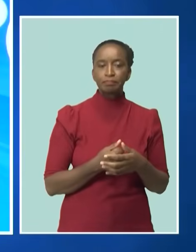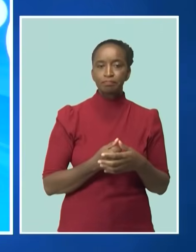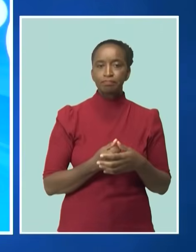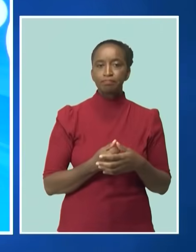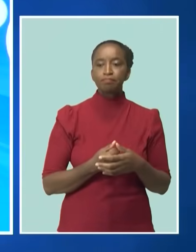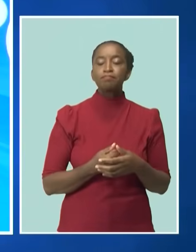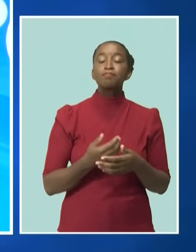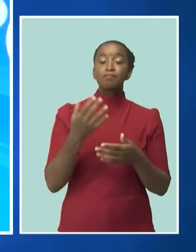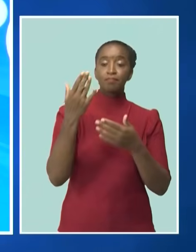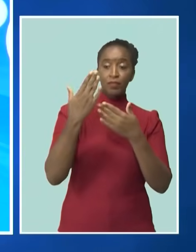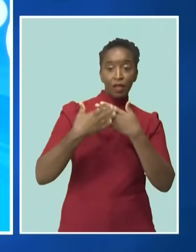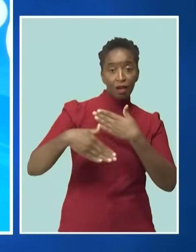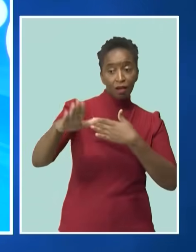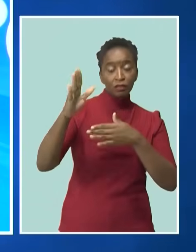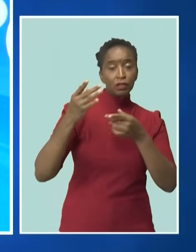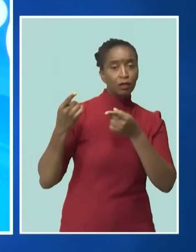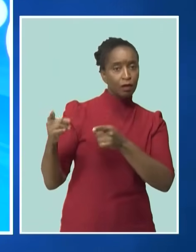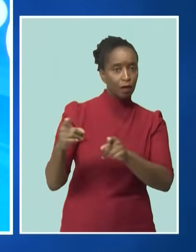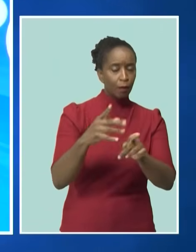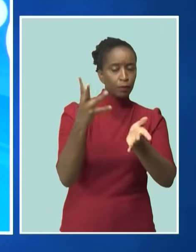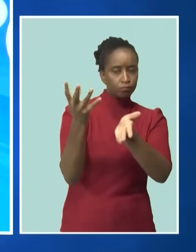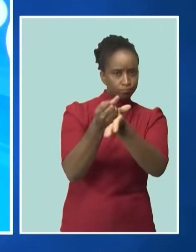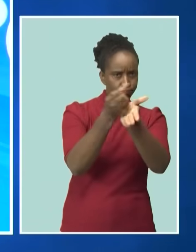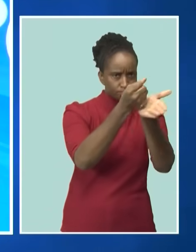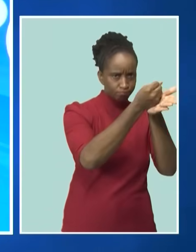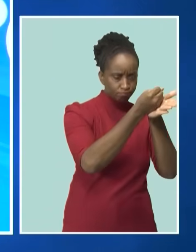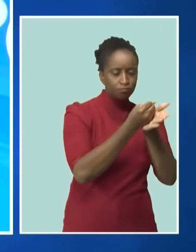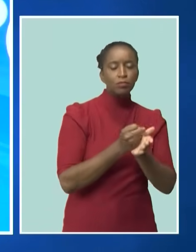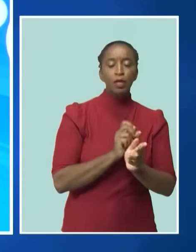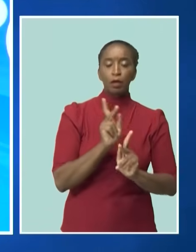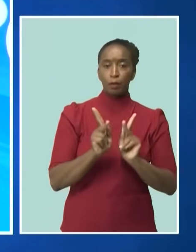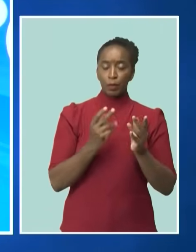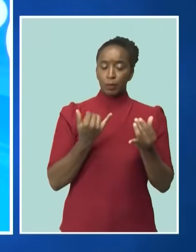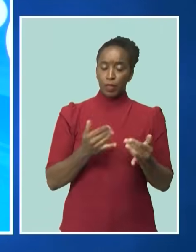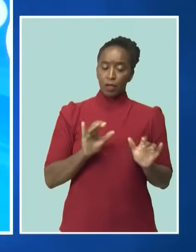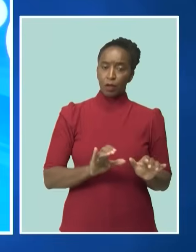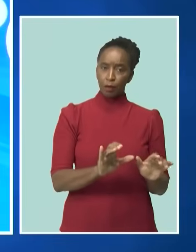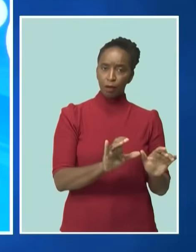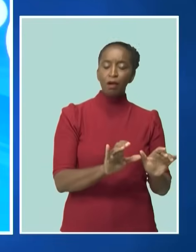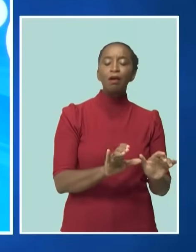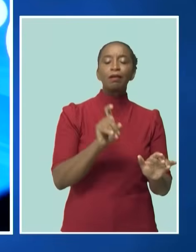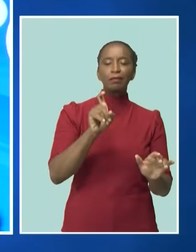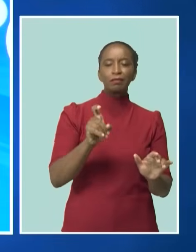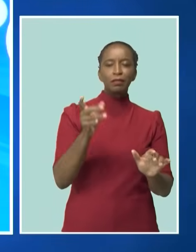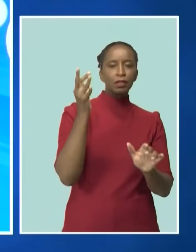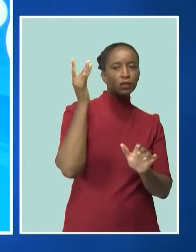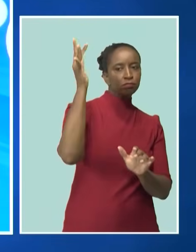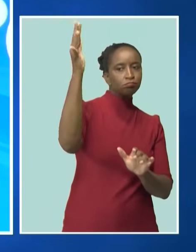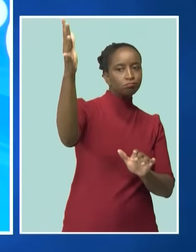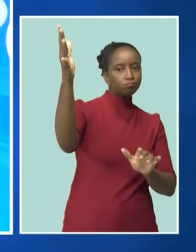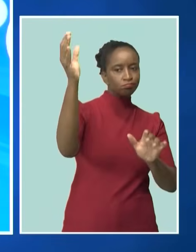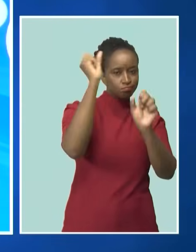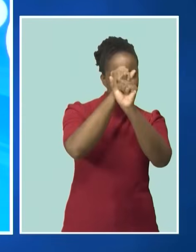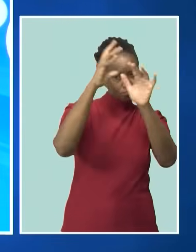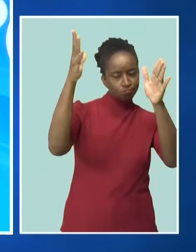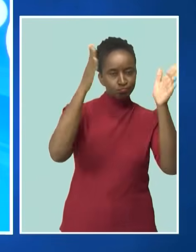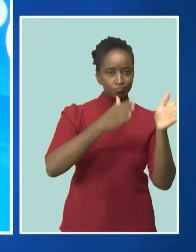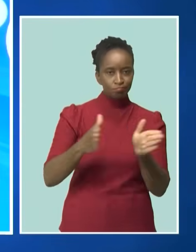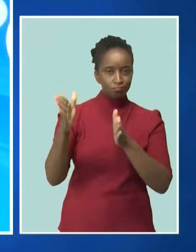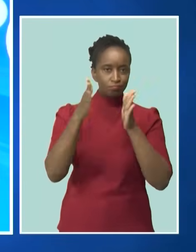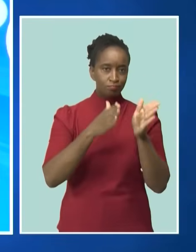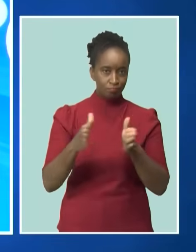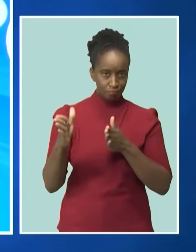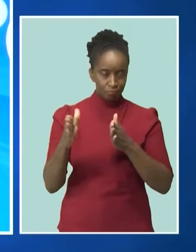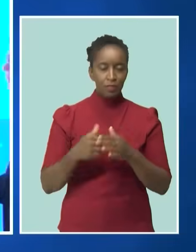to reimagine it. Our past may be rich, but our future depends on creativity, courage,